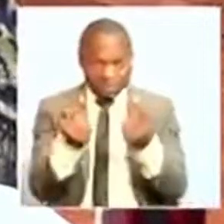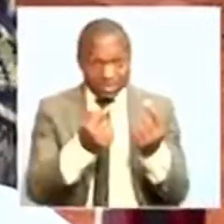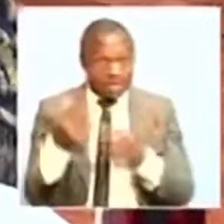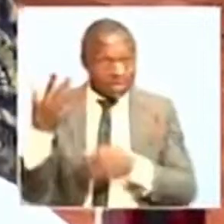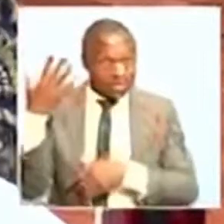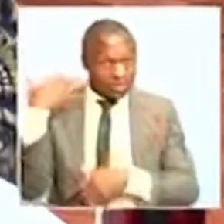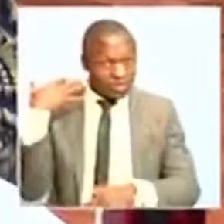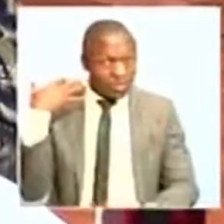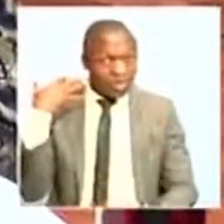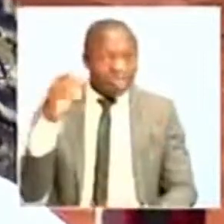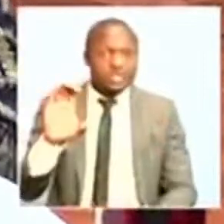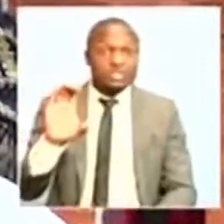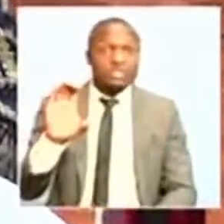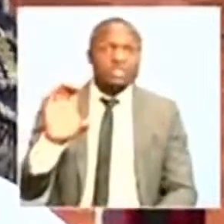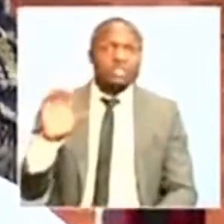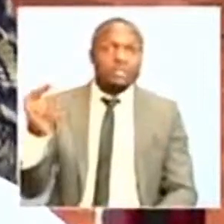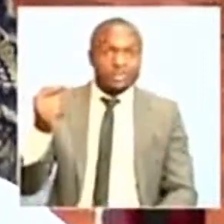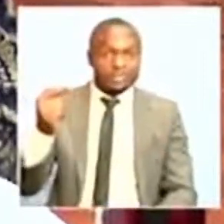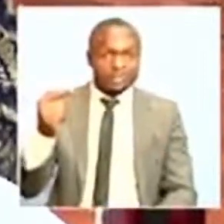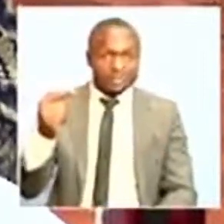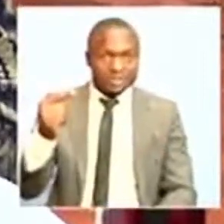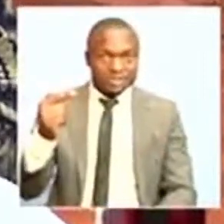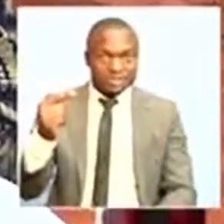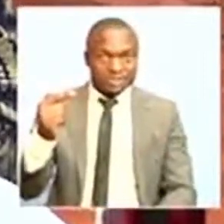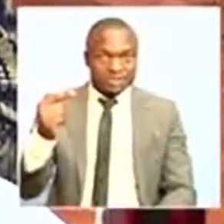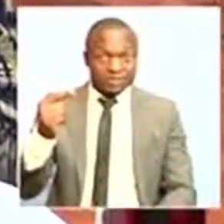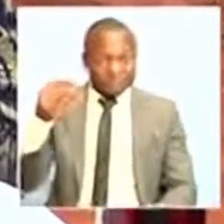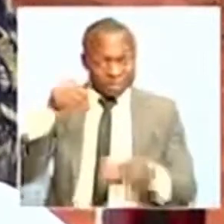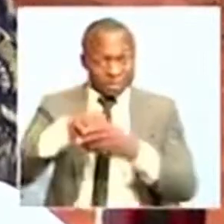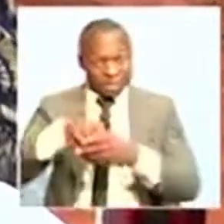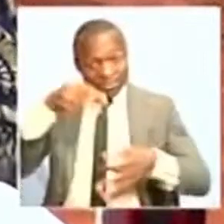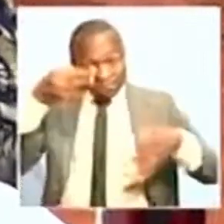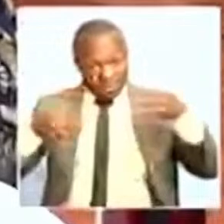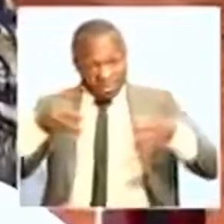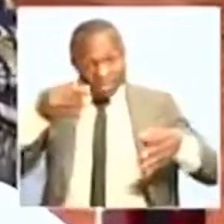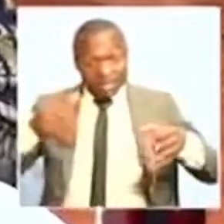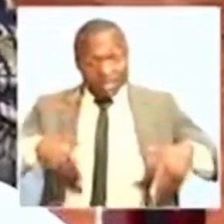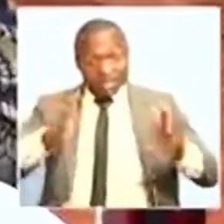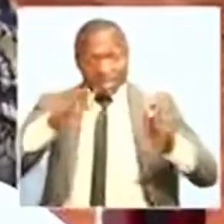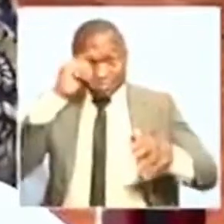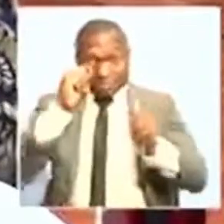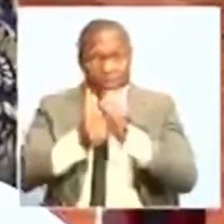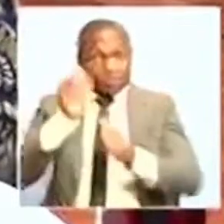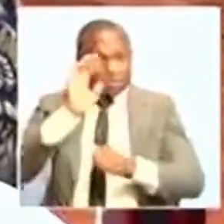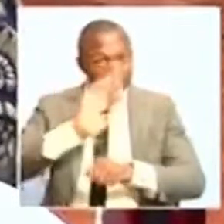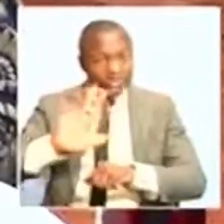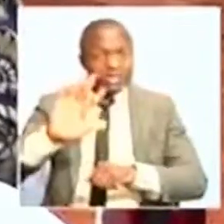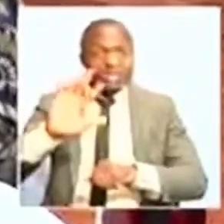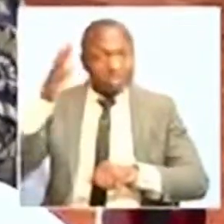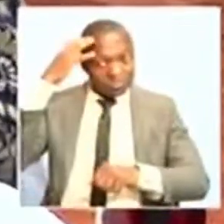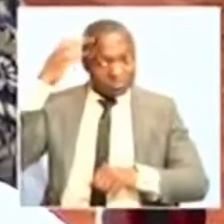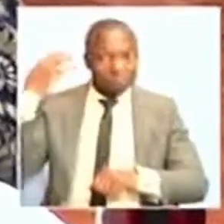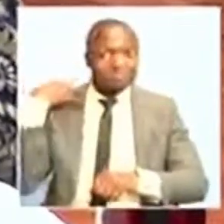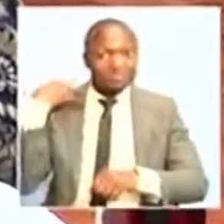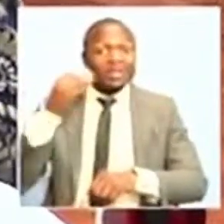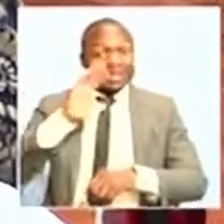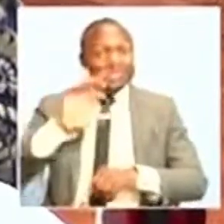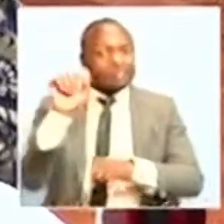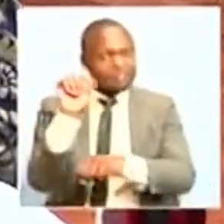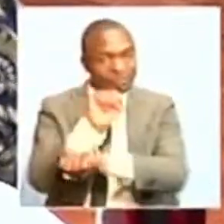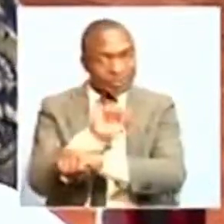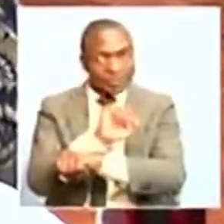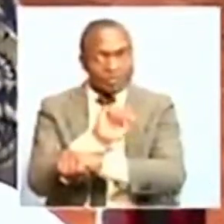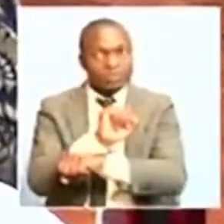for having had, is it authorized or whatever, because of his office, their vehicles which